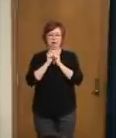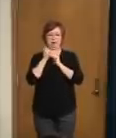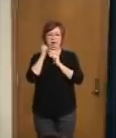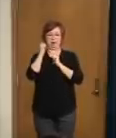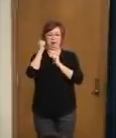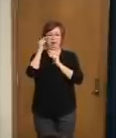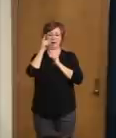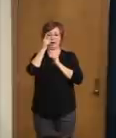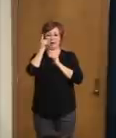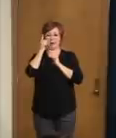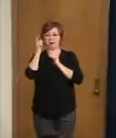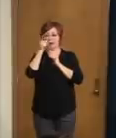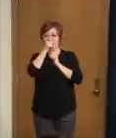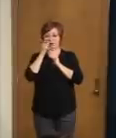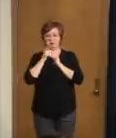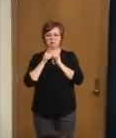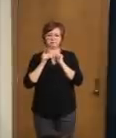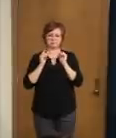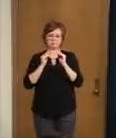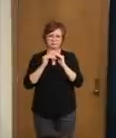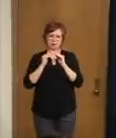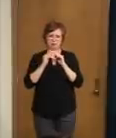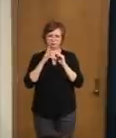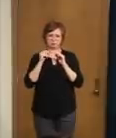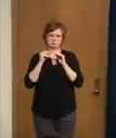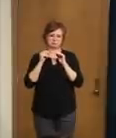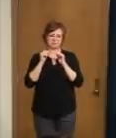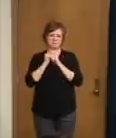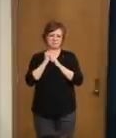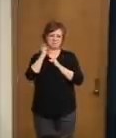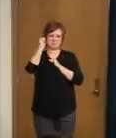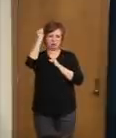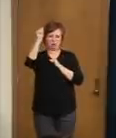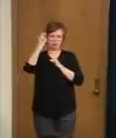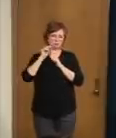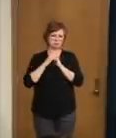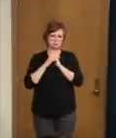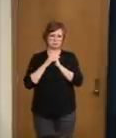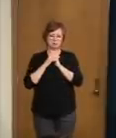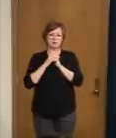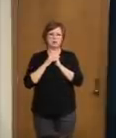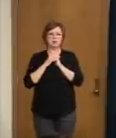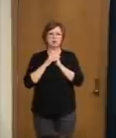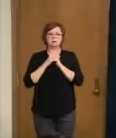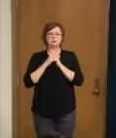it does create logistical challenges that impacts speed of delivery.